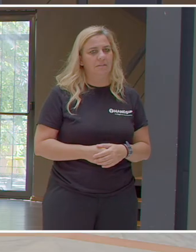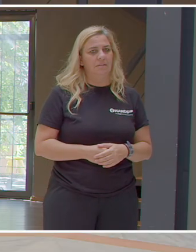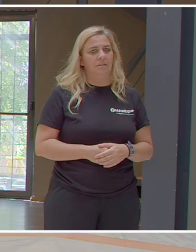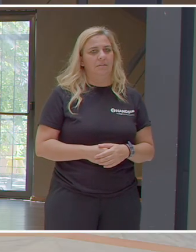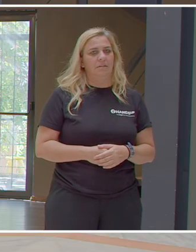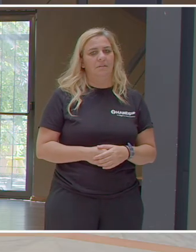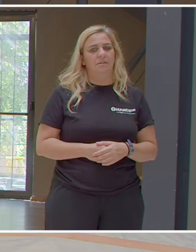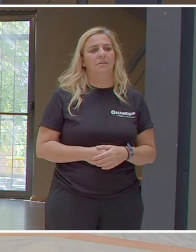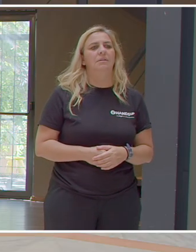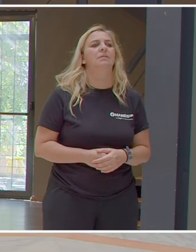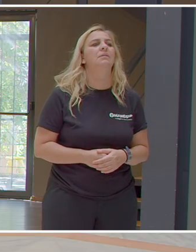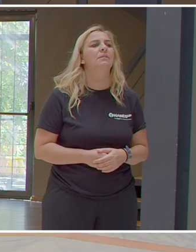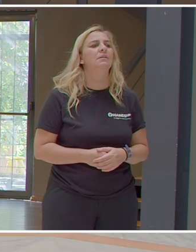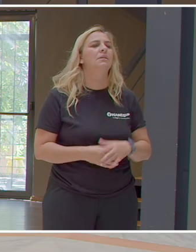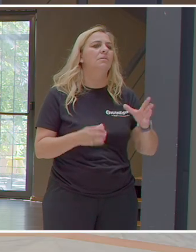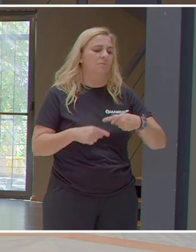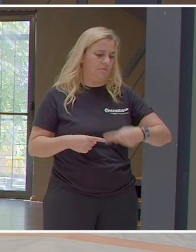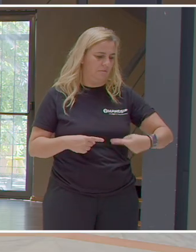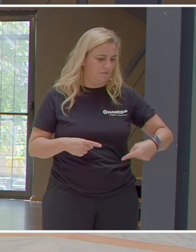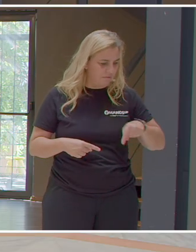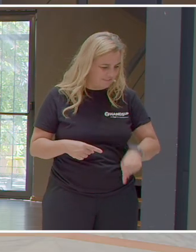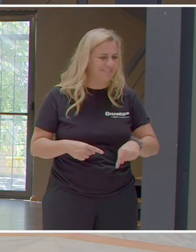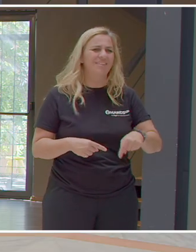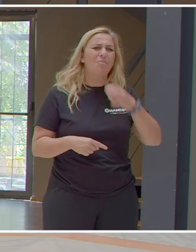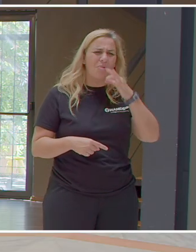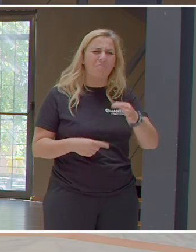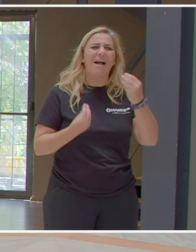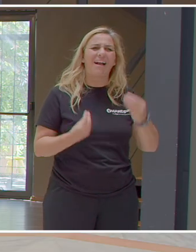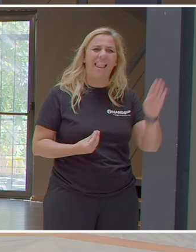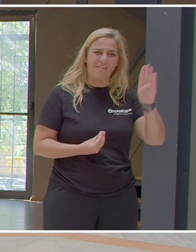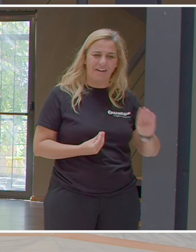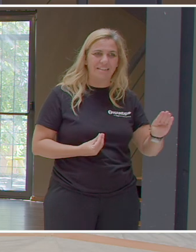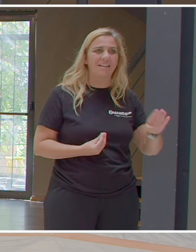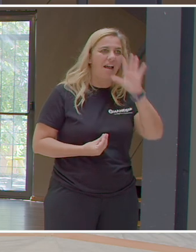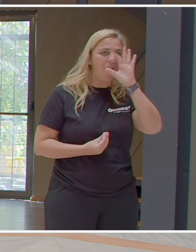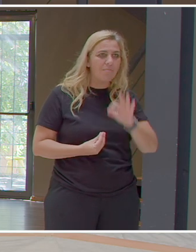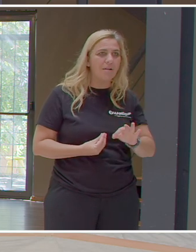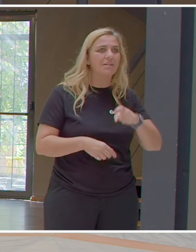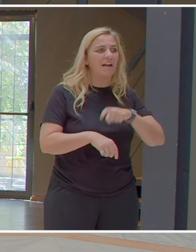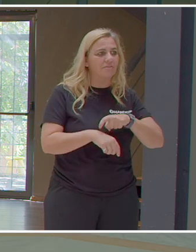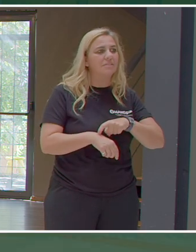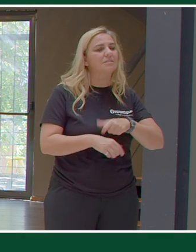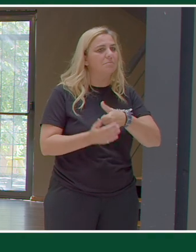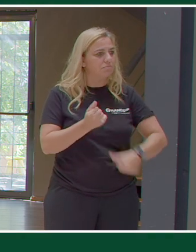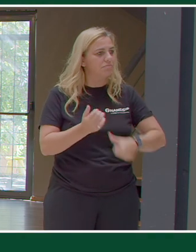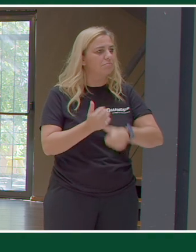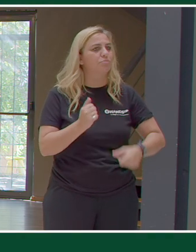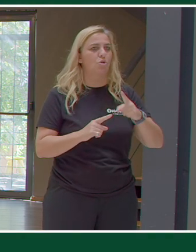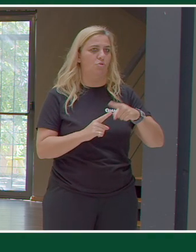produced by the fiber reaching your colon, then the bacteria do their magic, and what comes out is short-chain fatty acids. They